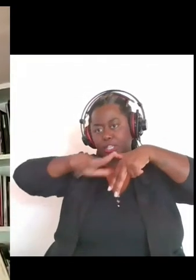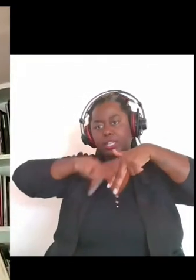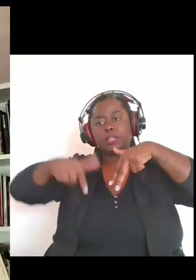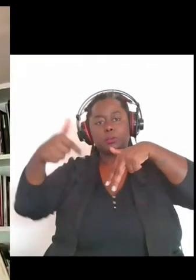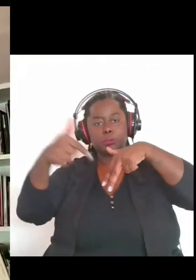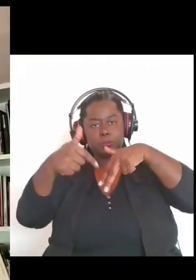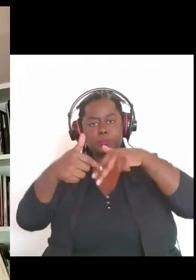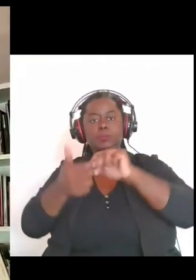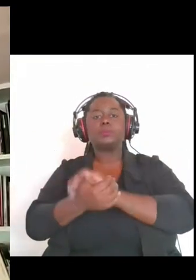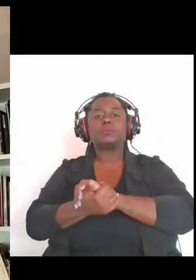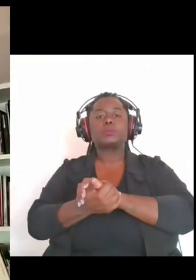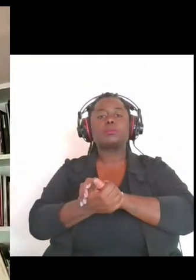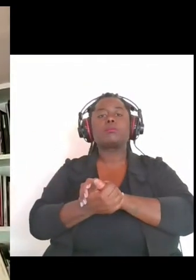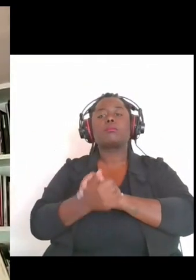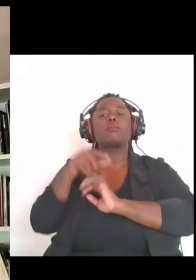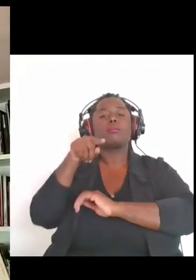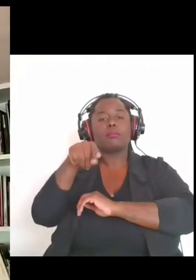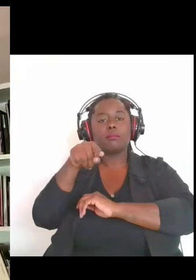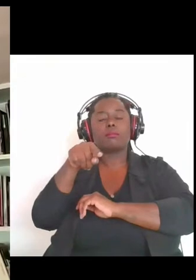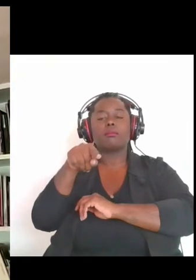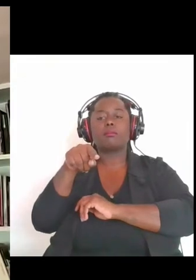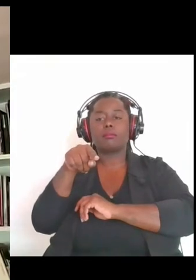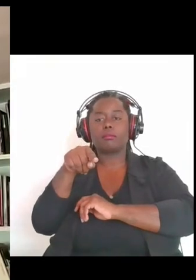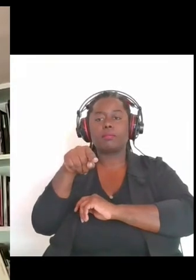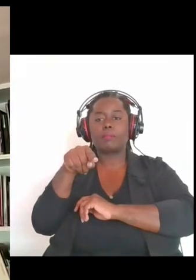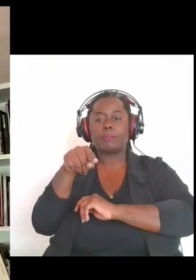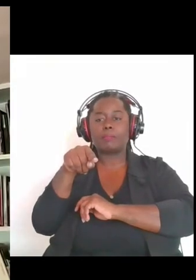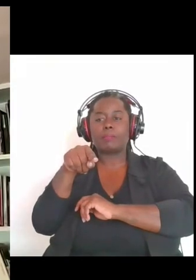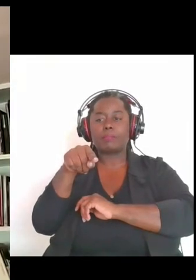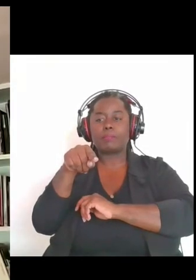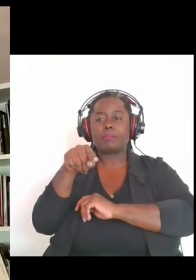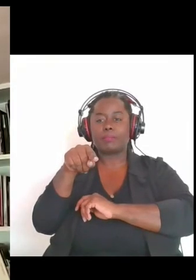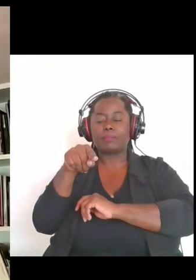such as gender diversity and sexual diversity